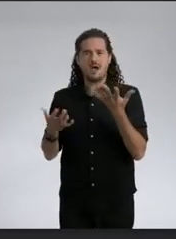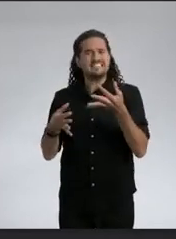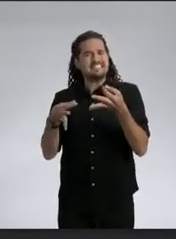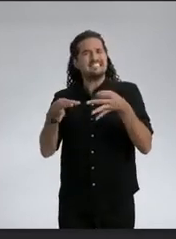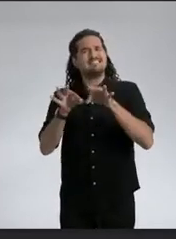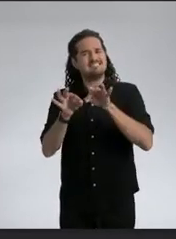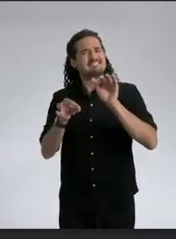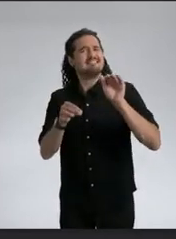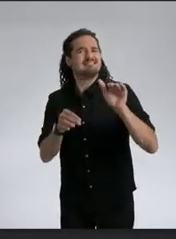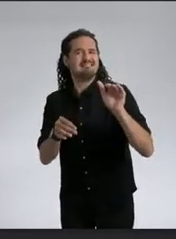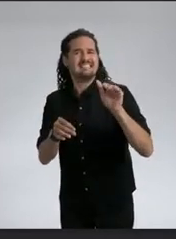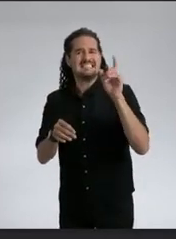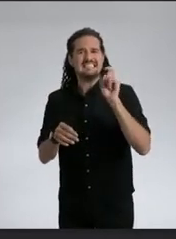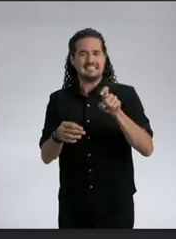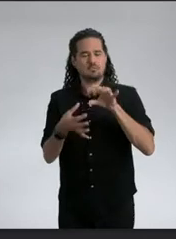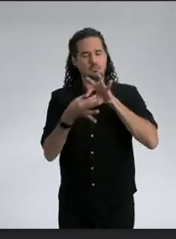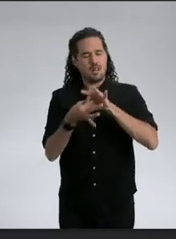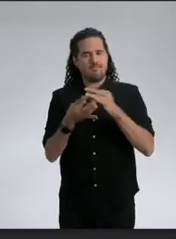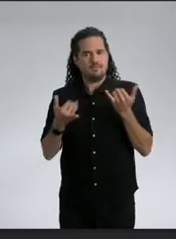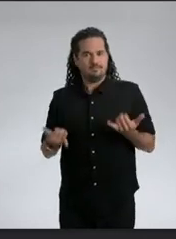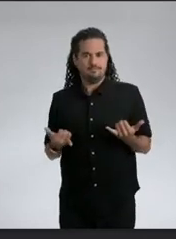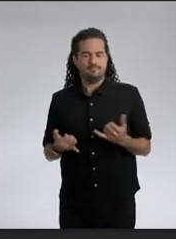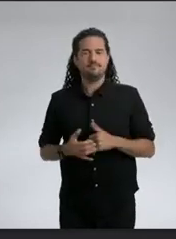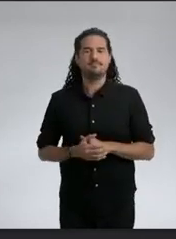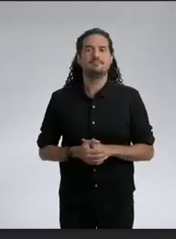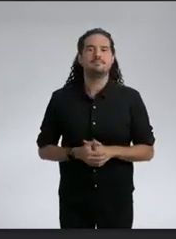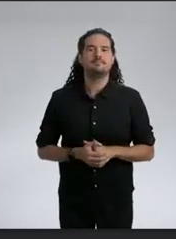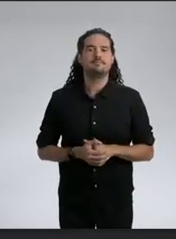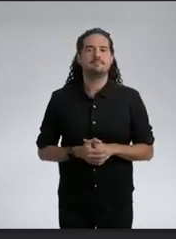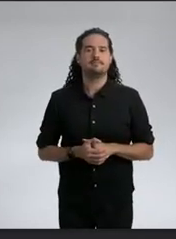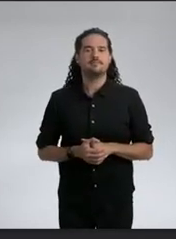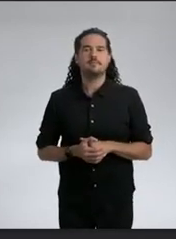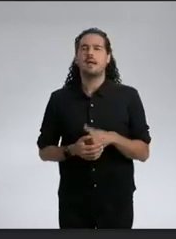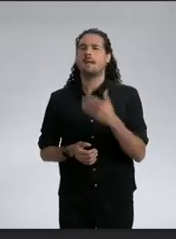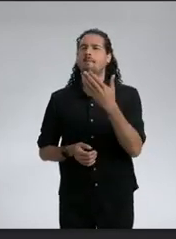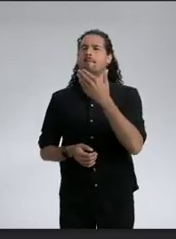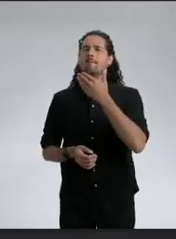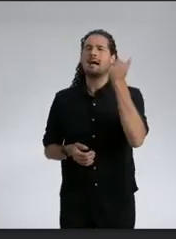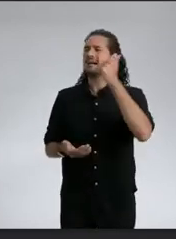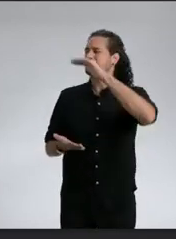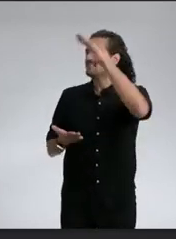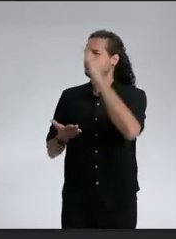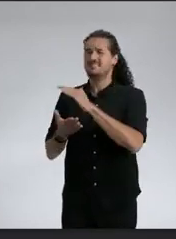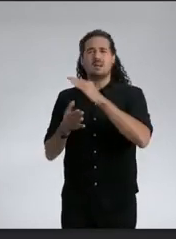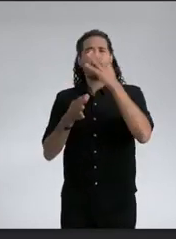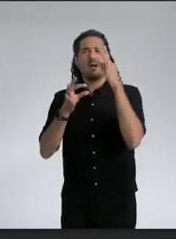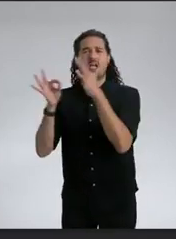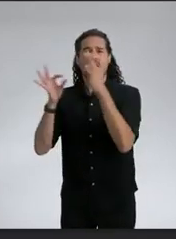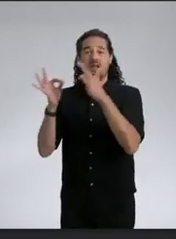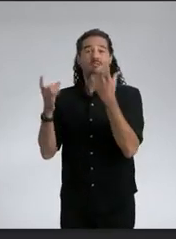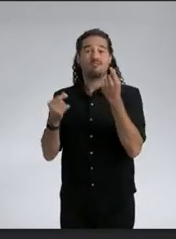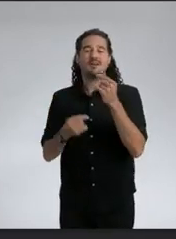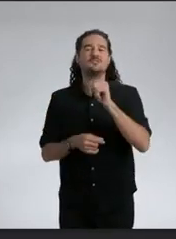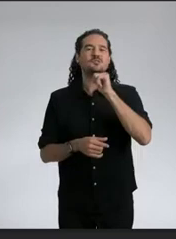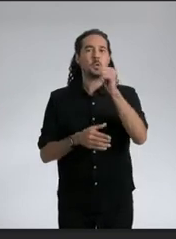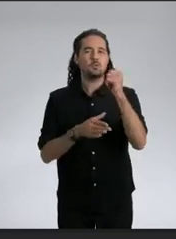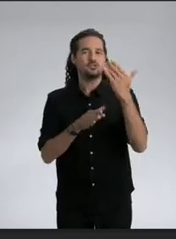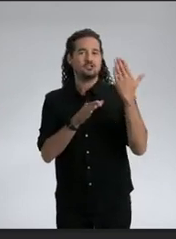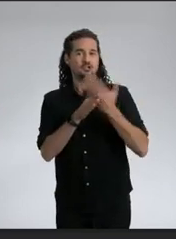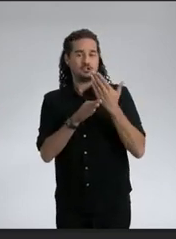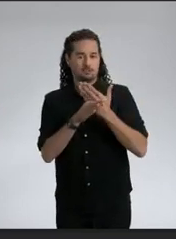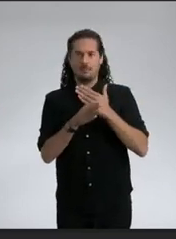are relevant in the moment. No feature eliminates distractions more than Do Not Disturb. But Do Not Disturb silences